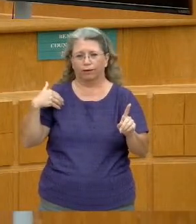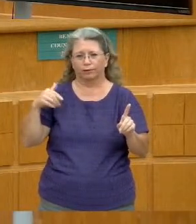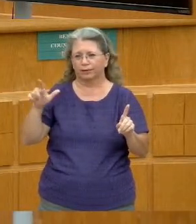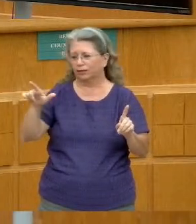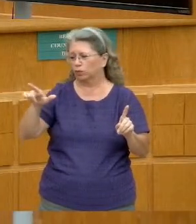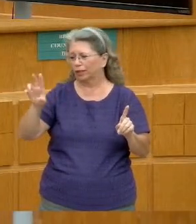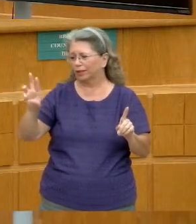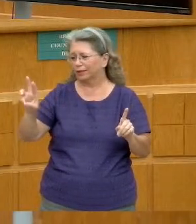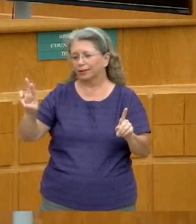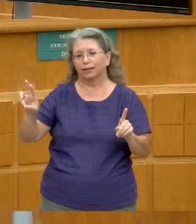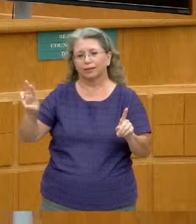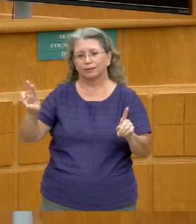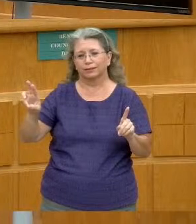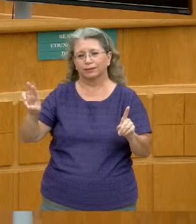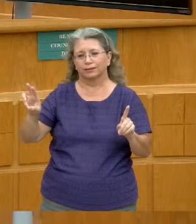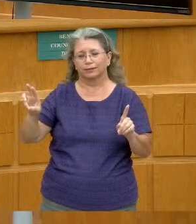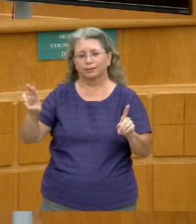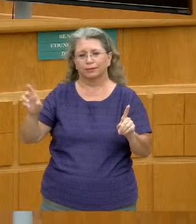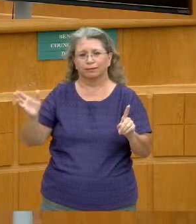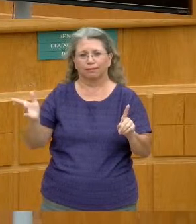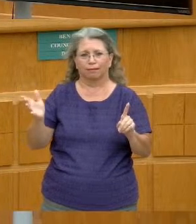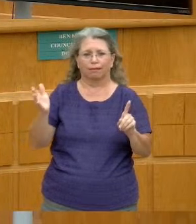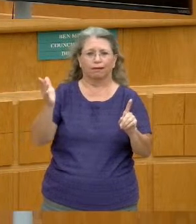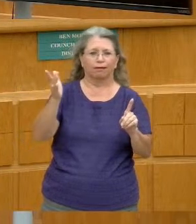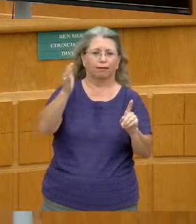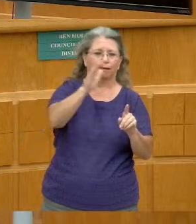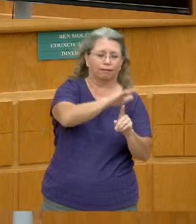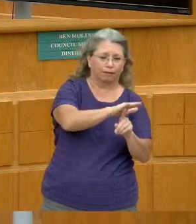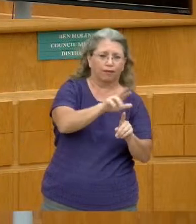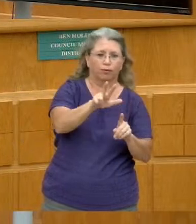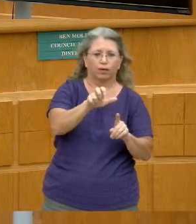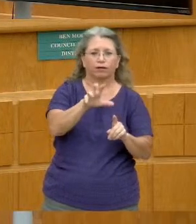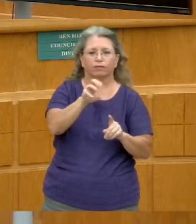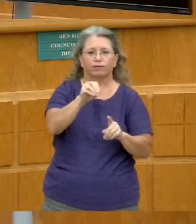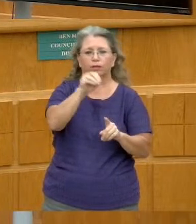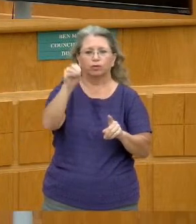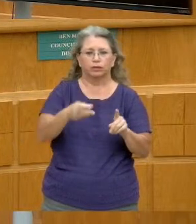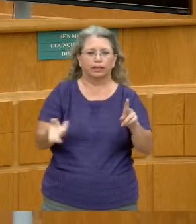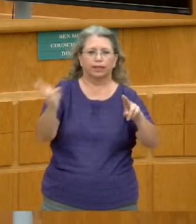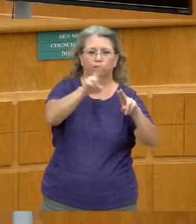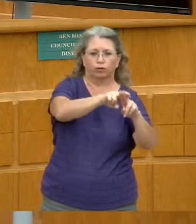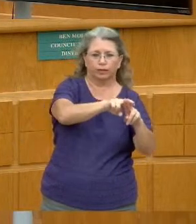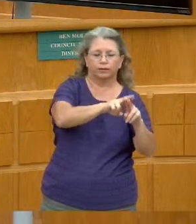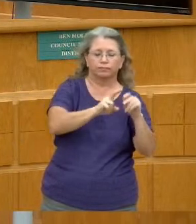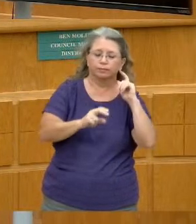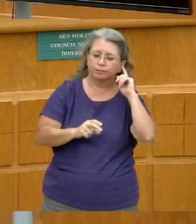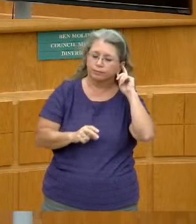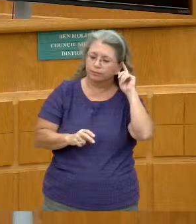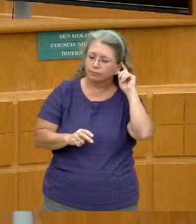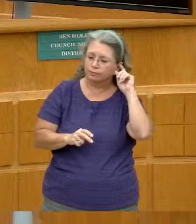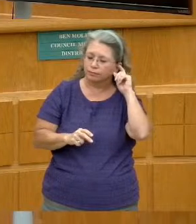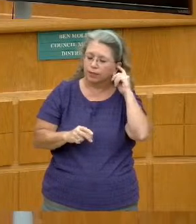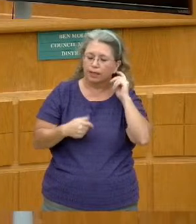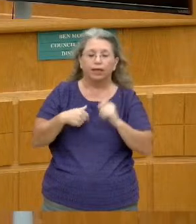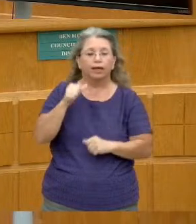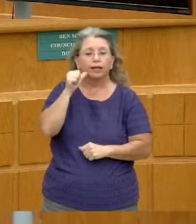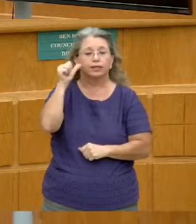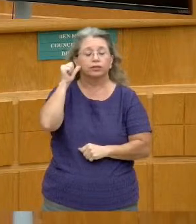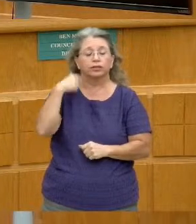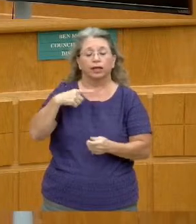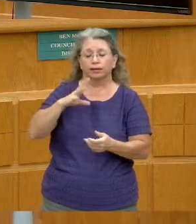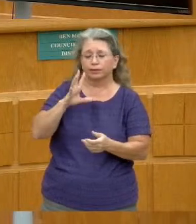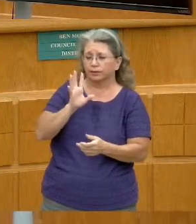that's a 350% increase in hospitalizations. So yesterday I did speak with the director of our